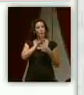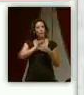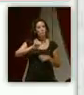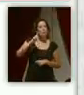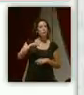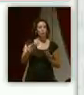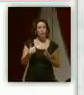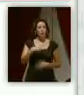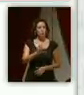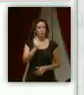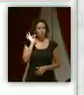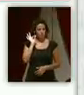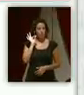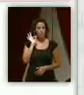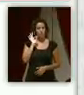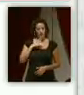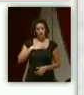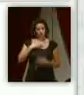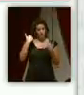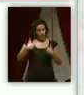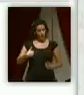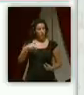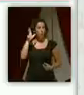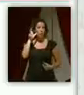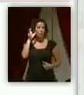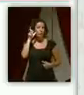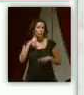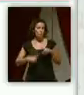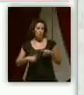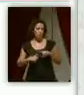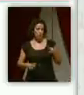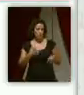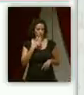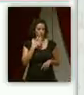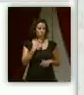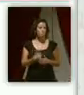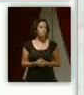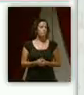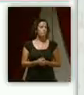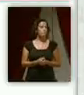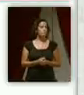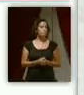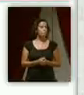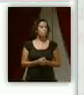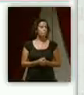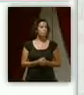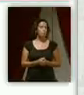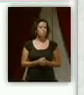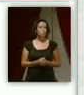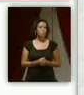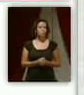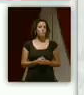the profile that best suits you. For example, for me, it would be partial